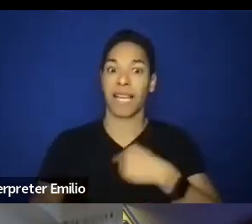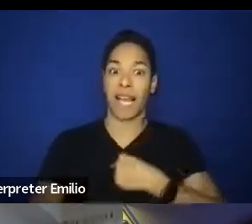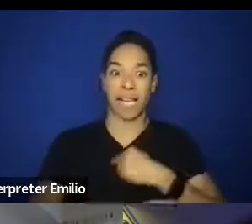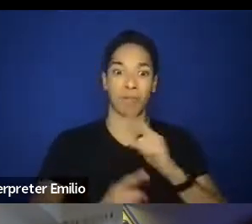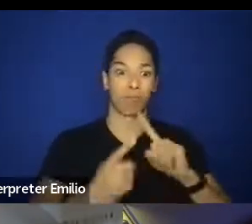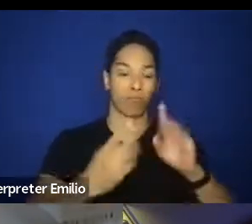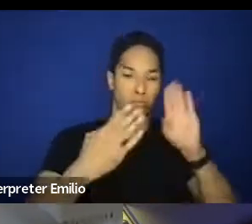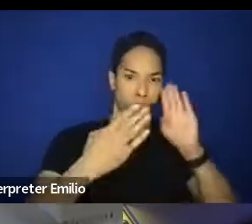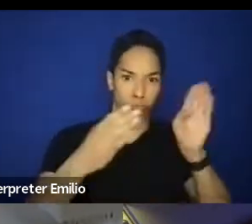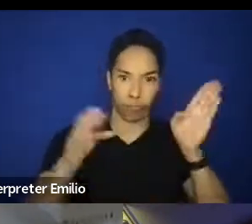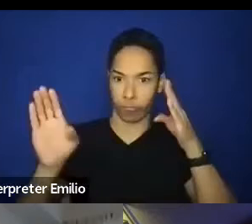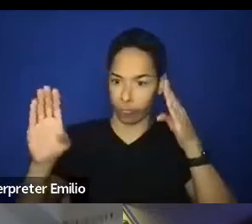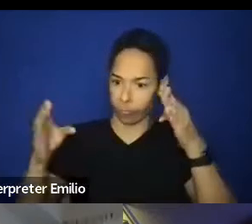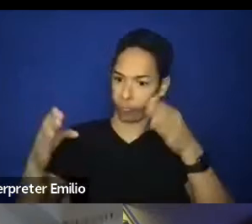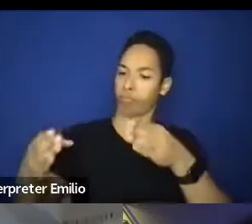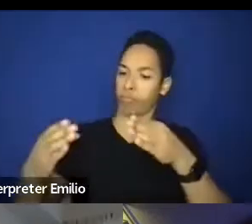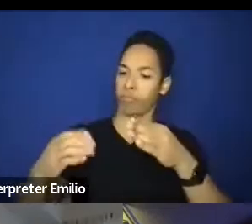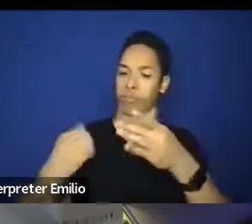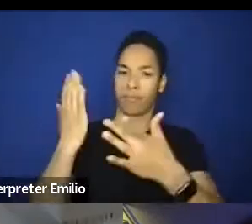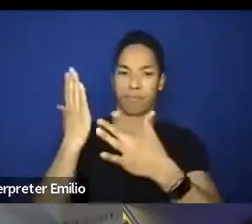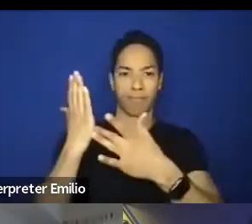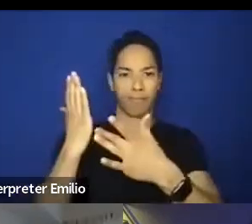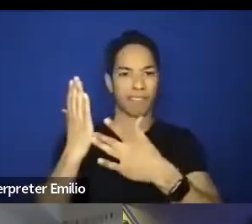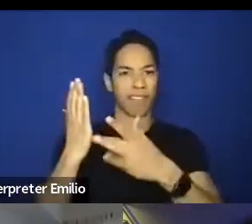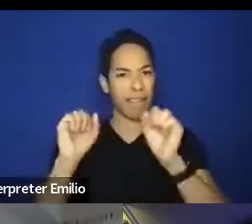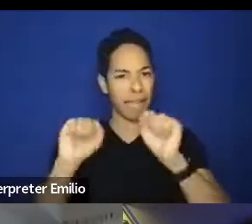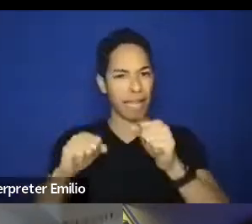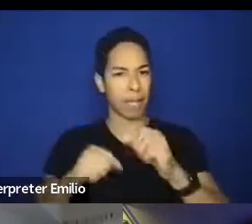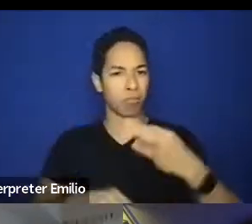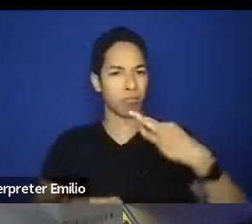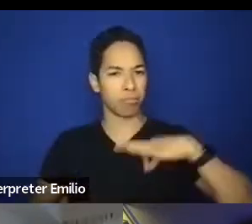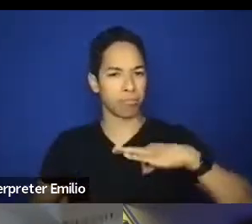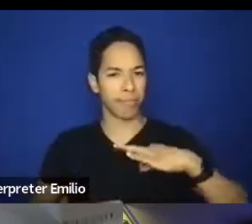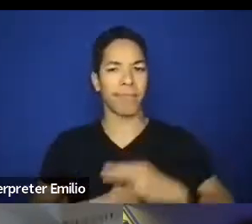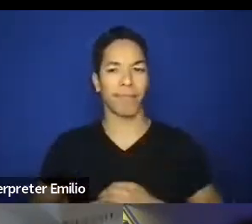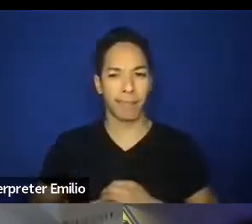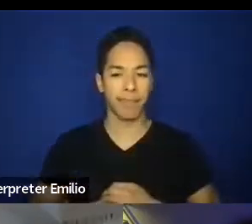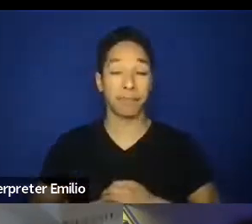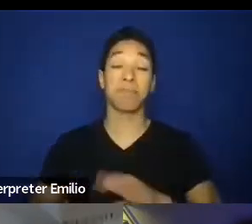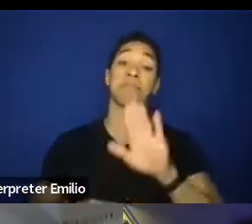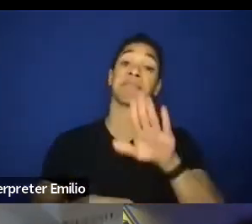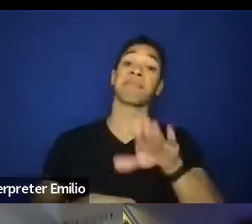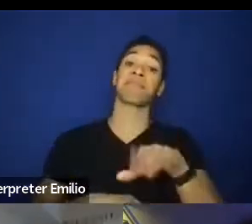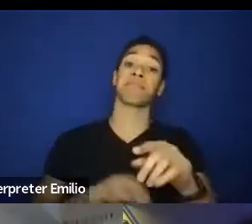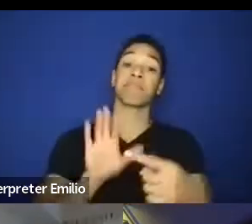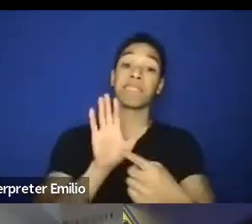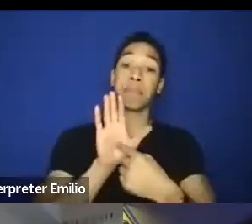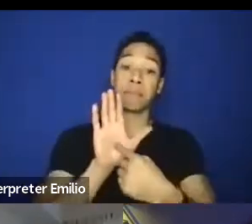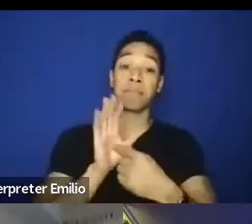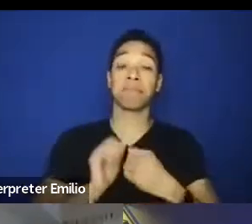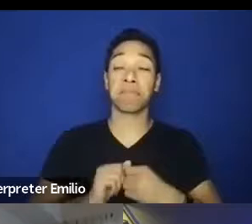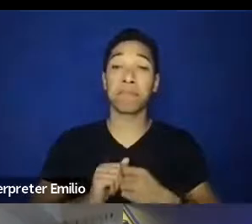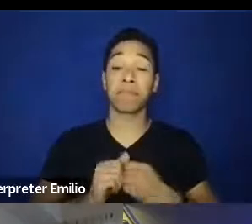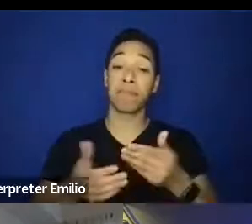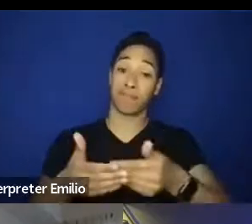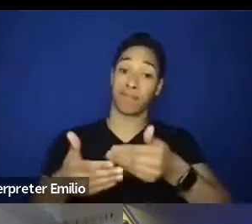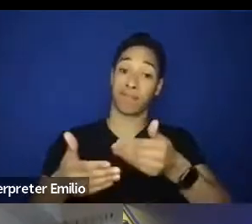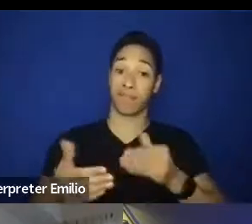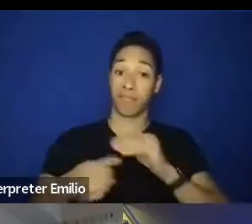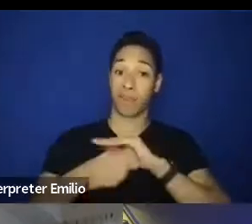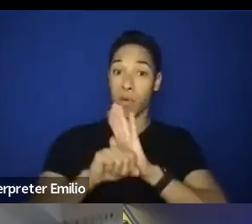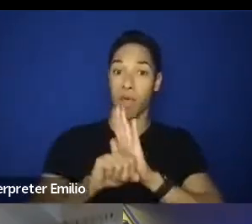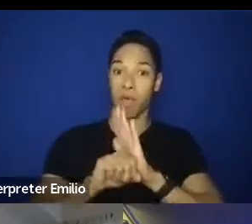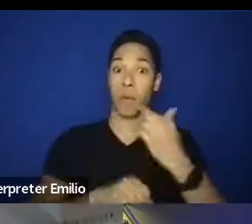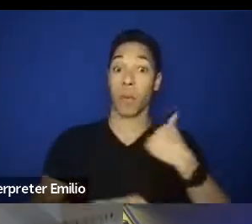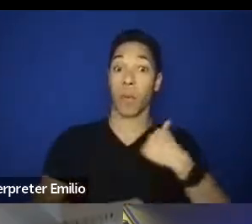technology and how it could be used. Like, for example, before the pandemic, we would rely a lot